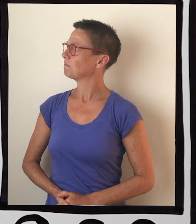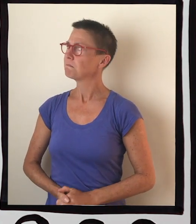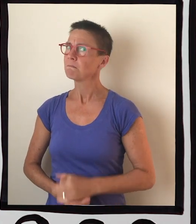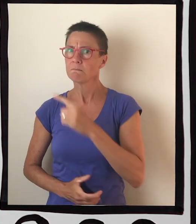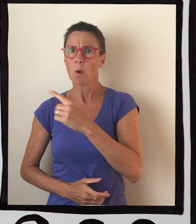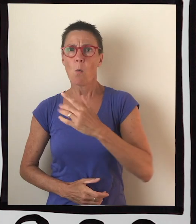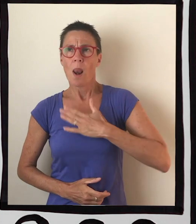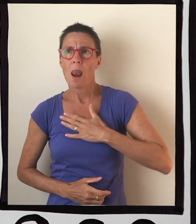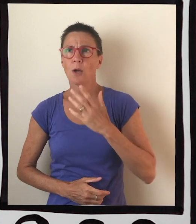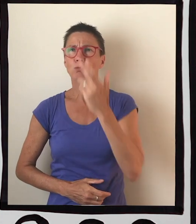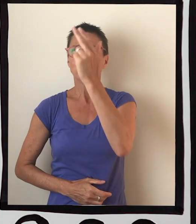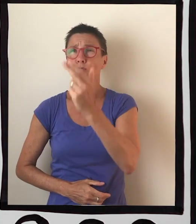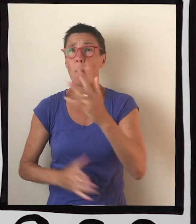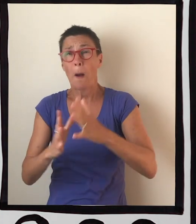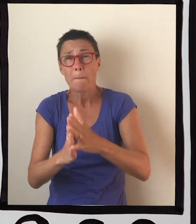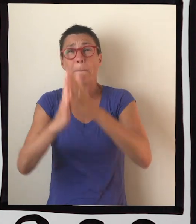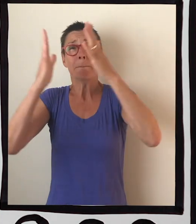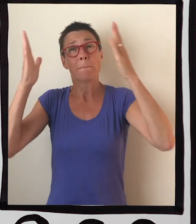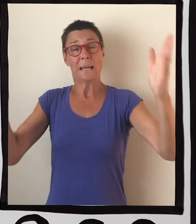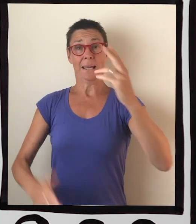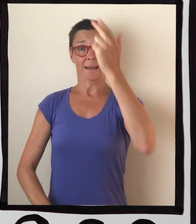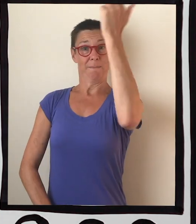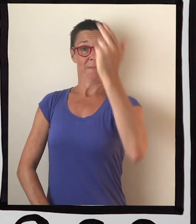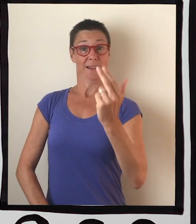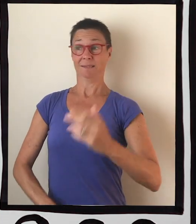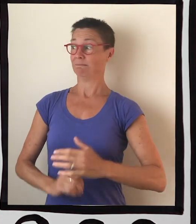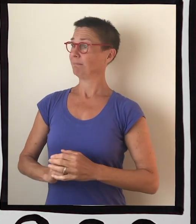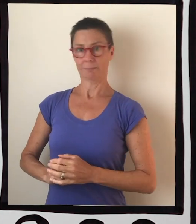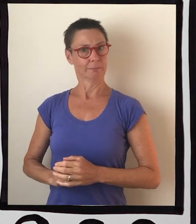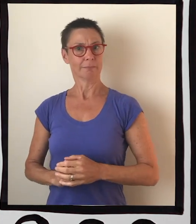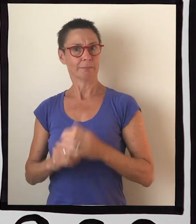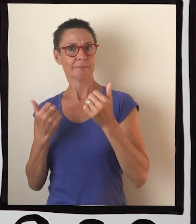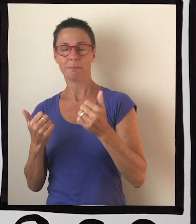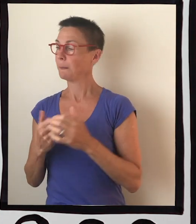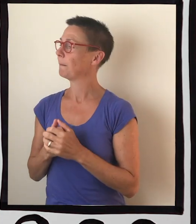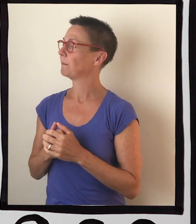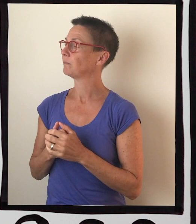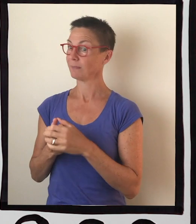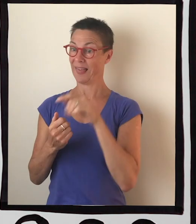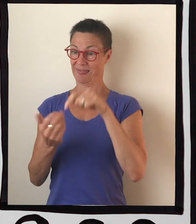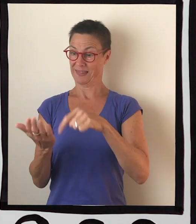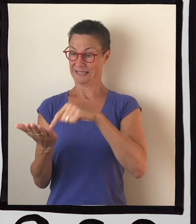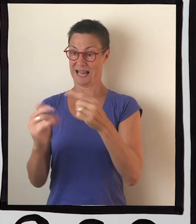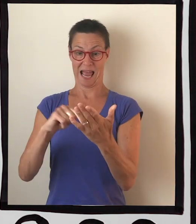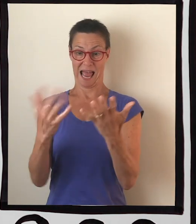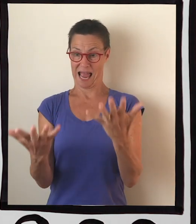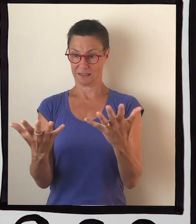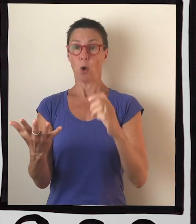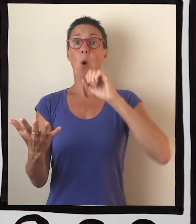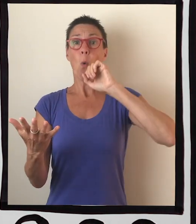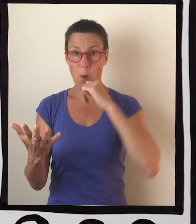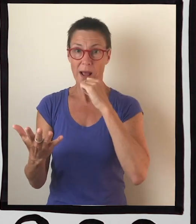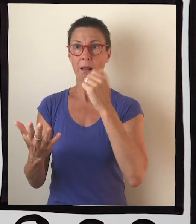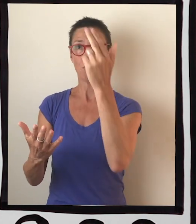Ooh. I would like to draw big paintings. Great. Draw big paintings. These hands